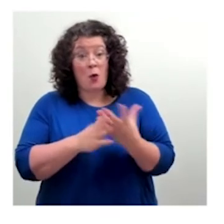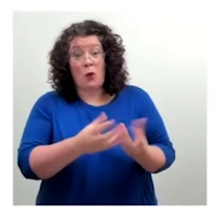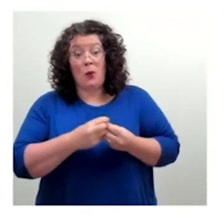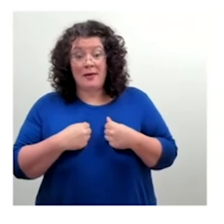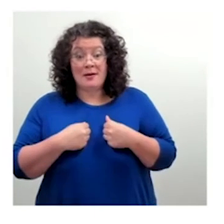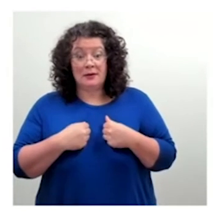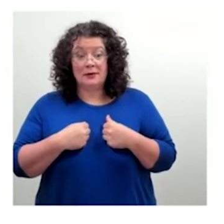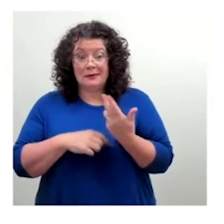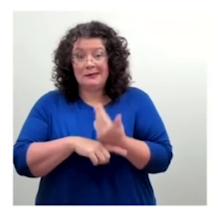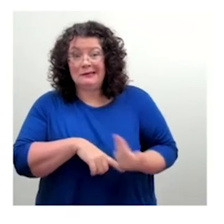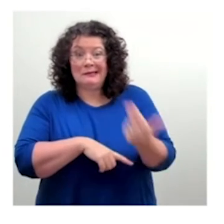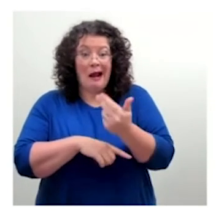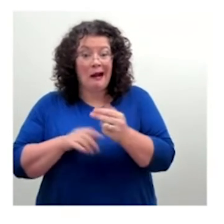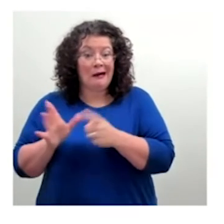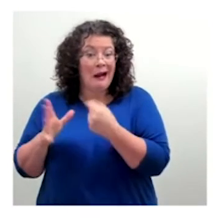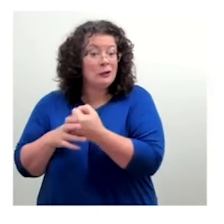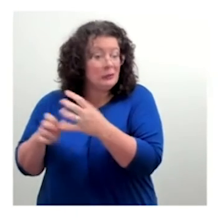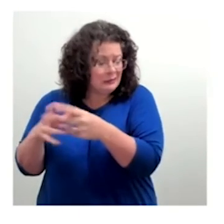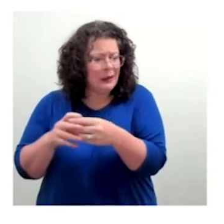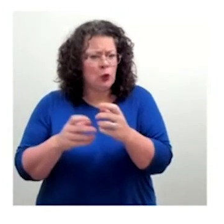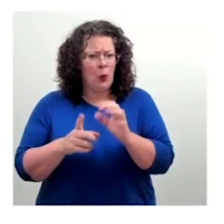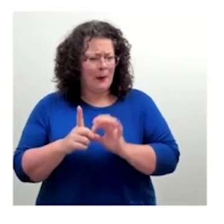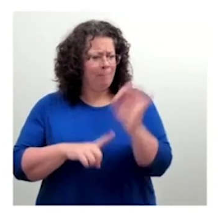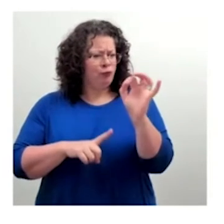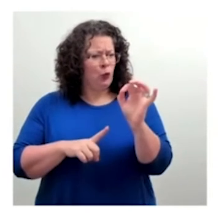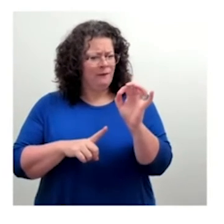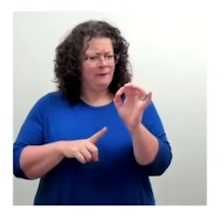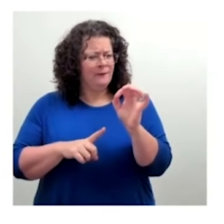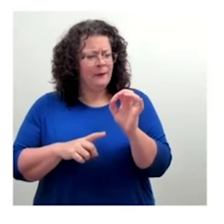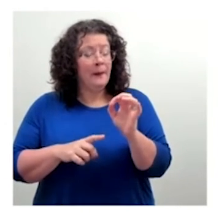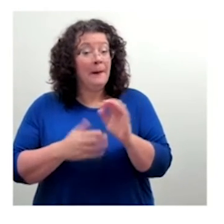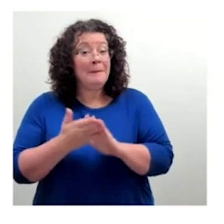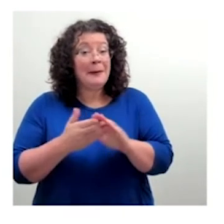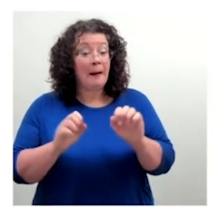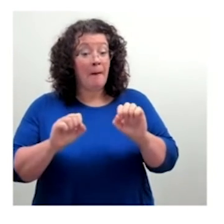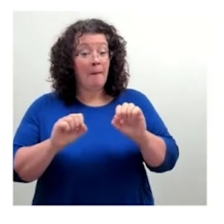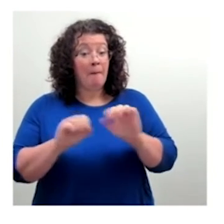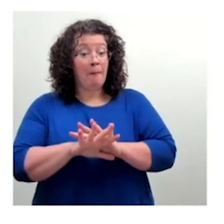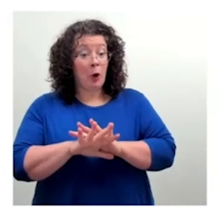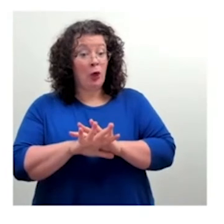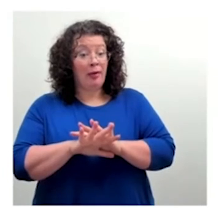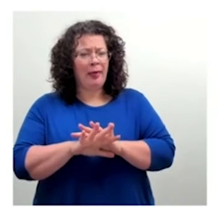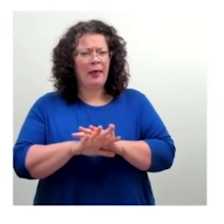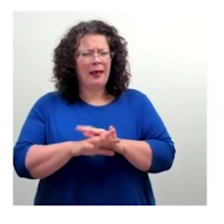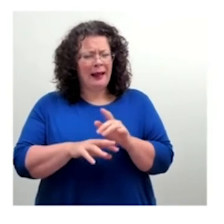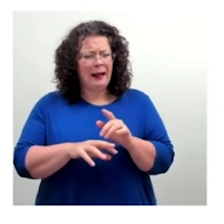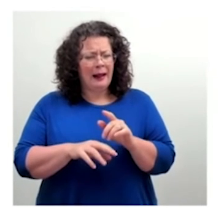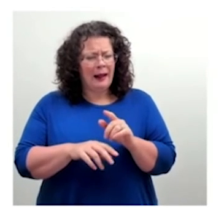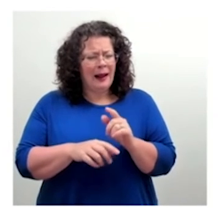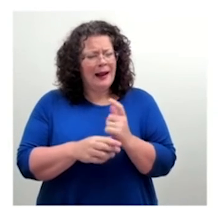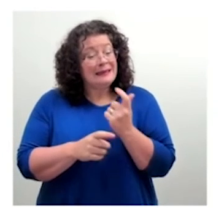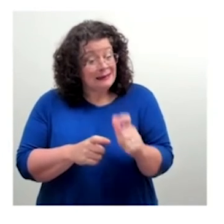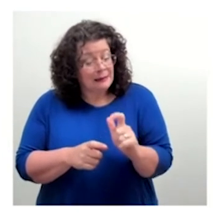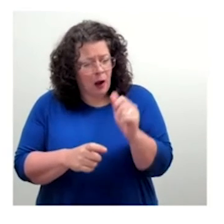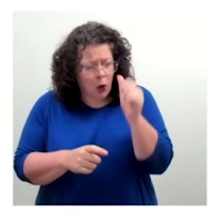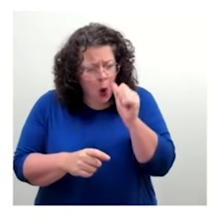can now tell that you get 6 of them. You know that it's Mini for sure, and you can see the flavors have been sort of supersized. So you've got a much better chance of knowing